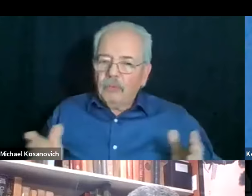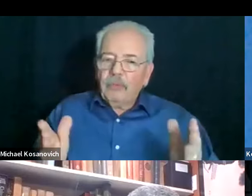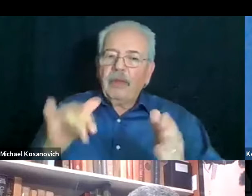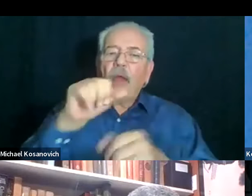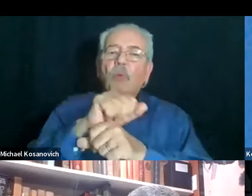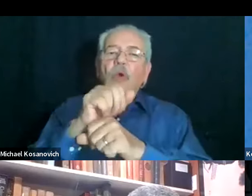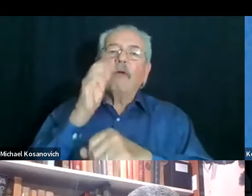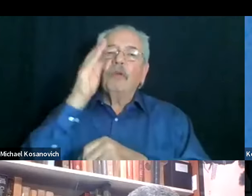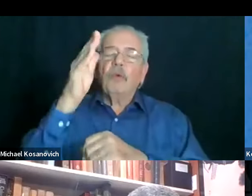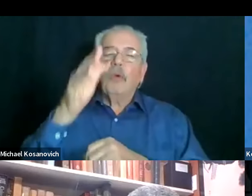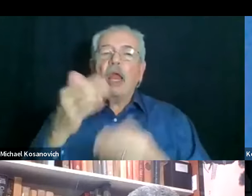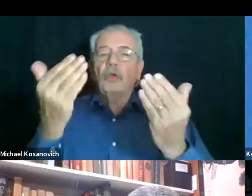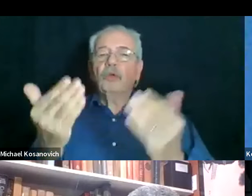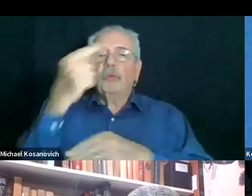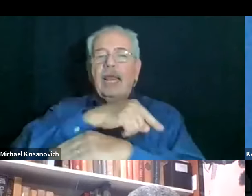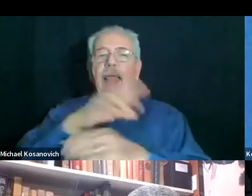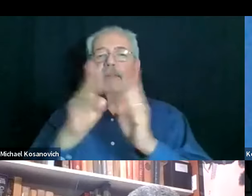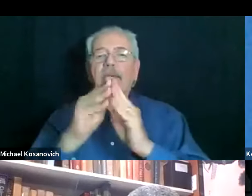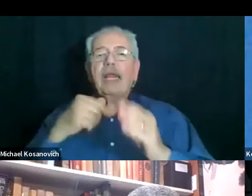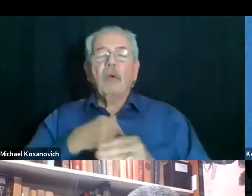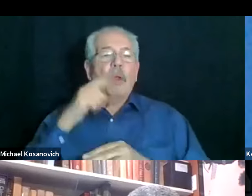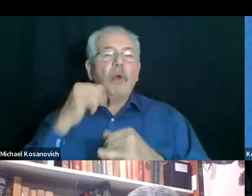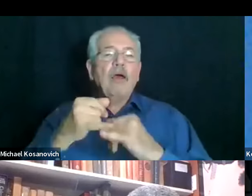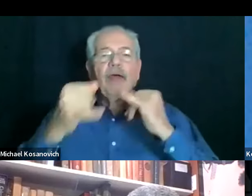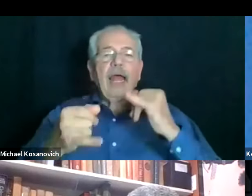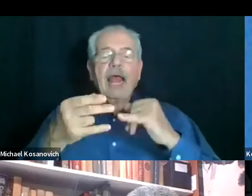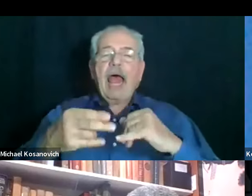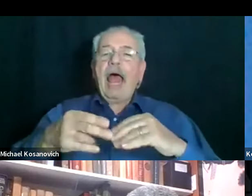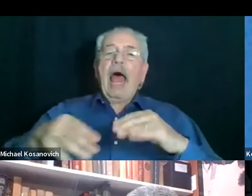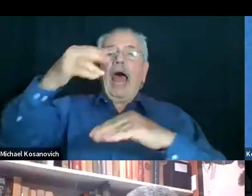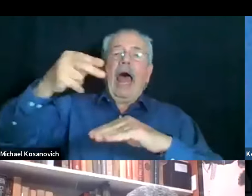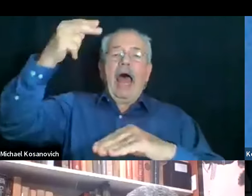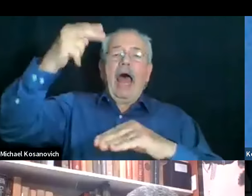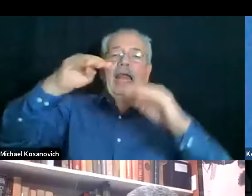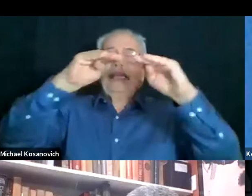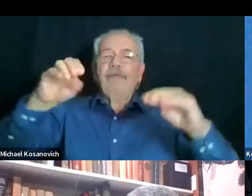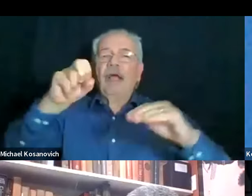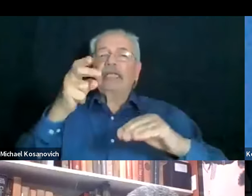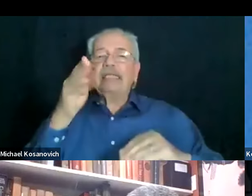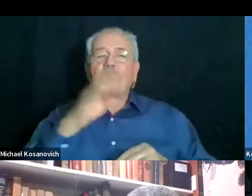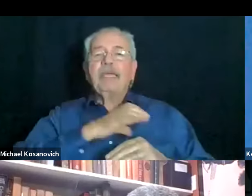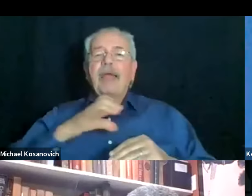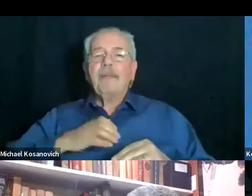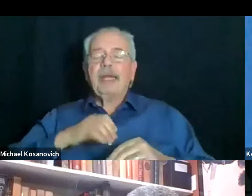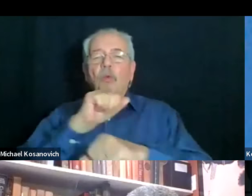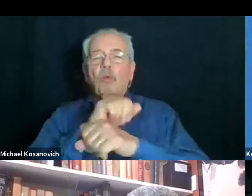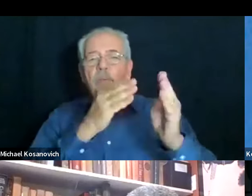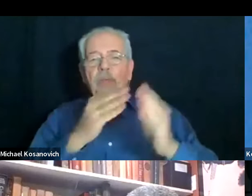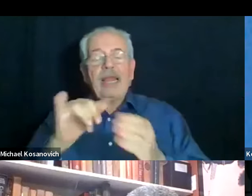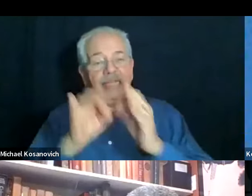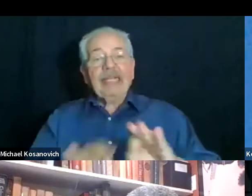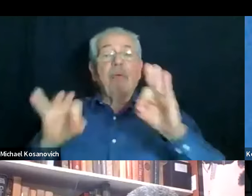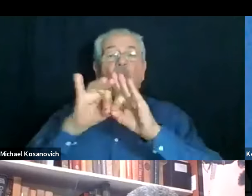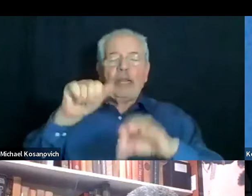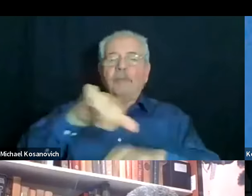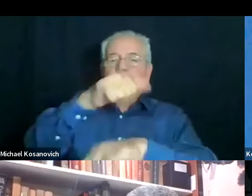forward. At today's meeting, we'll be finalizing the high-level subcommittee work plan, which is a key milestone and will help us lay